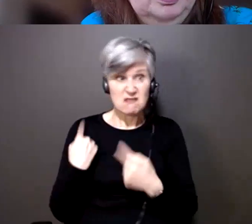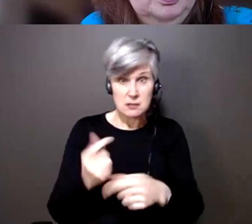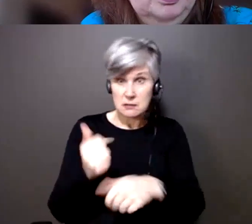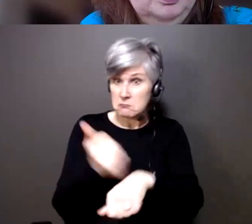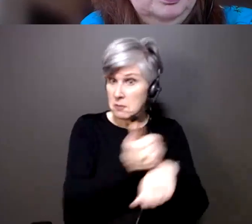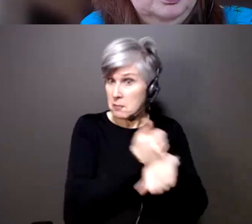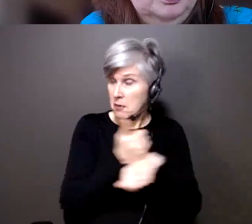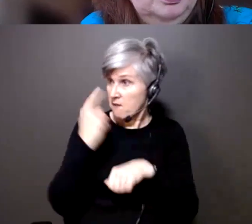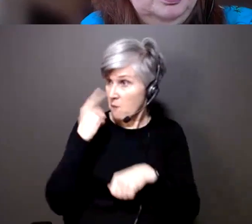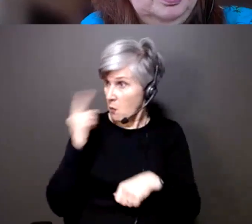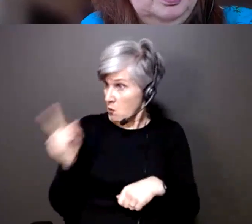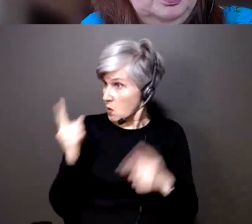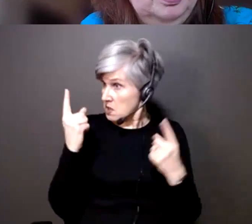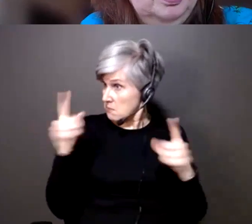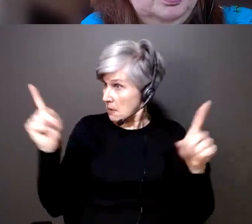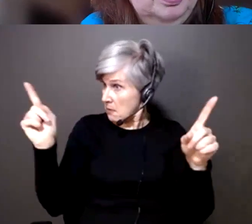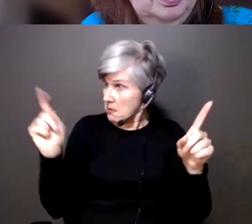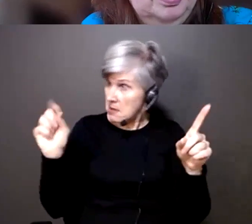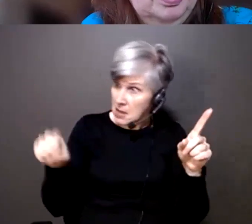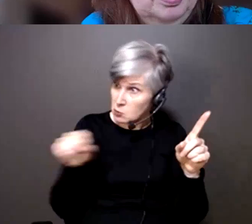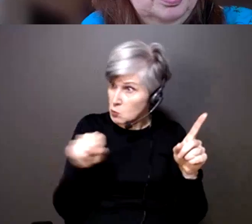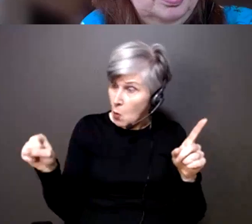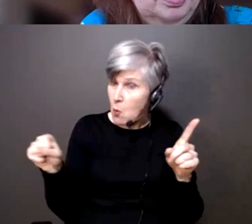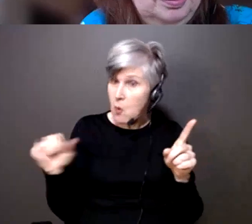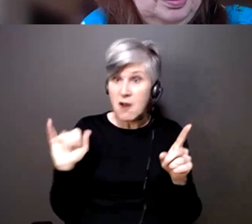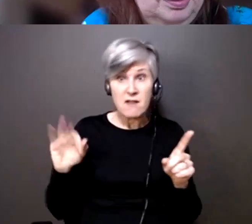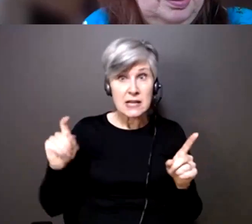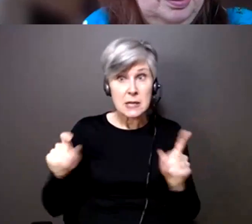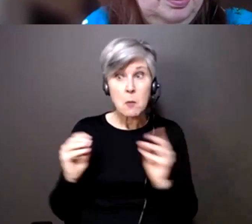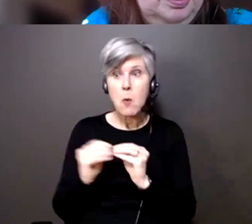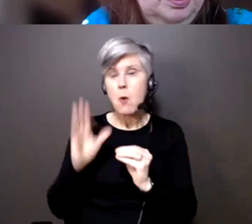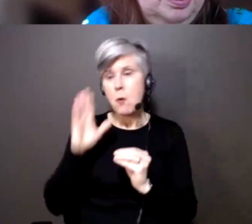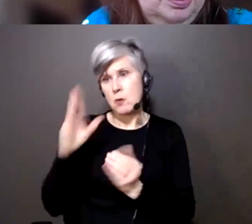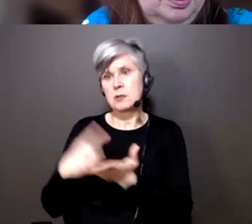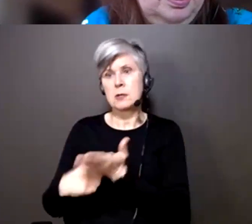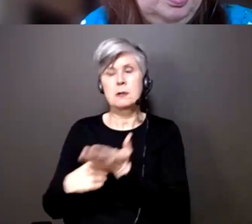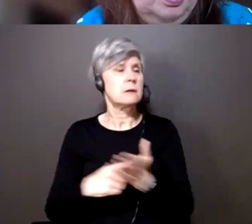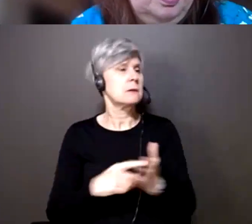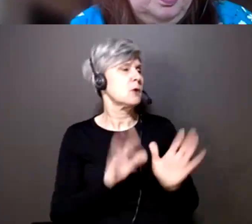That's great, Dana. I really look forward to working with you and the team. Thank you.